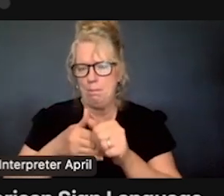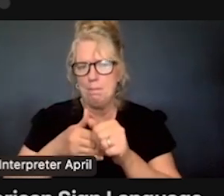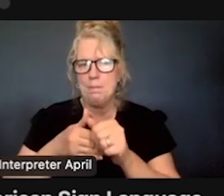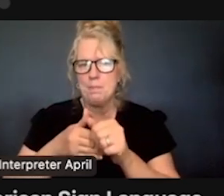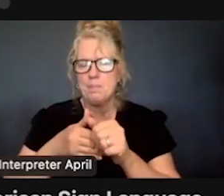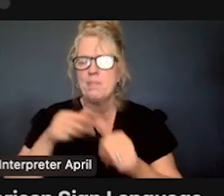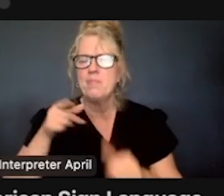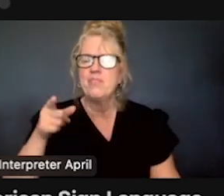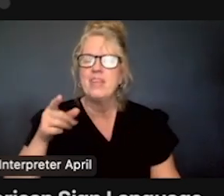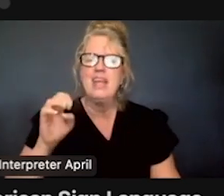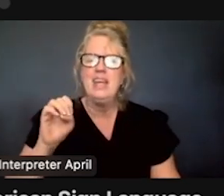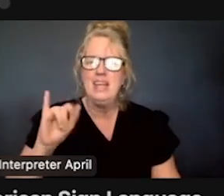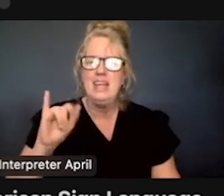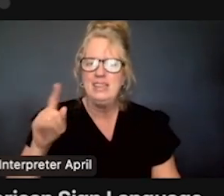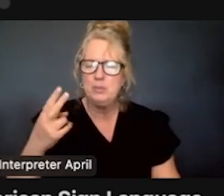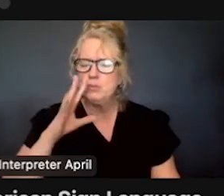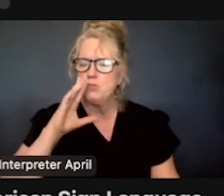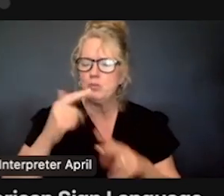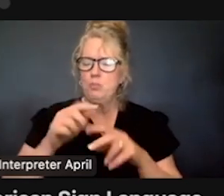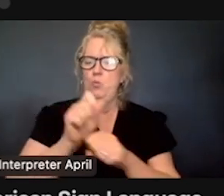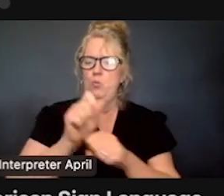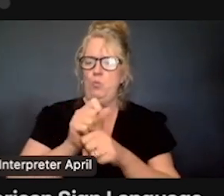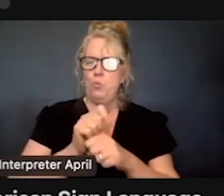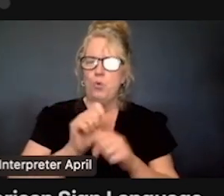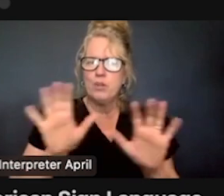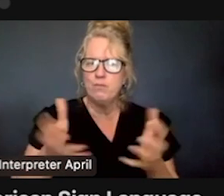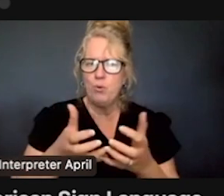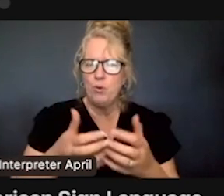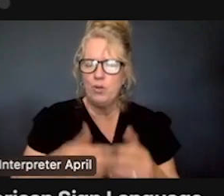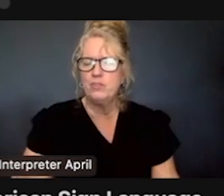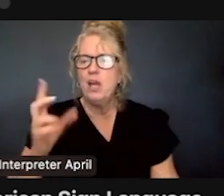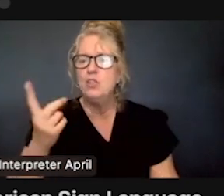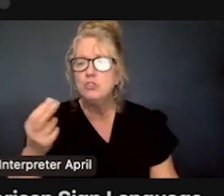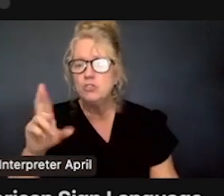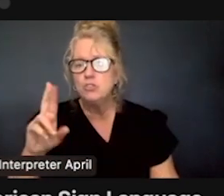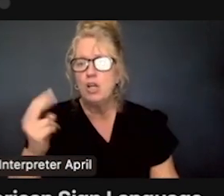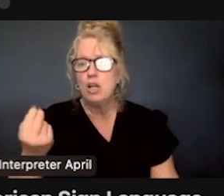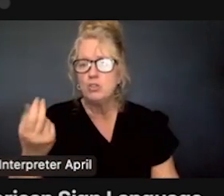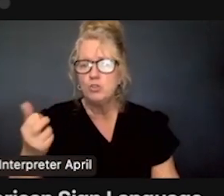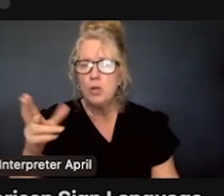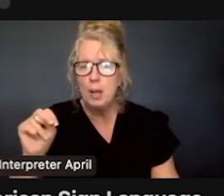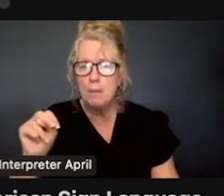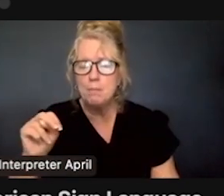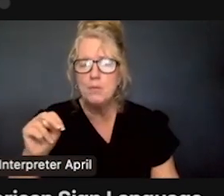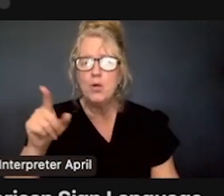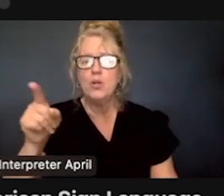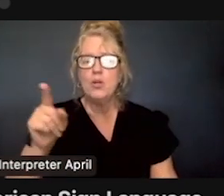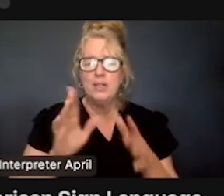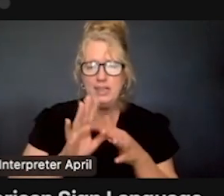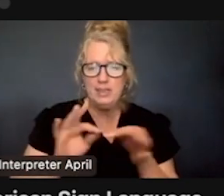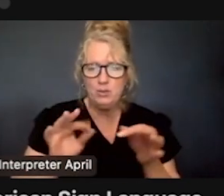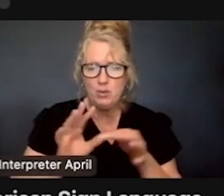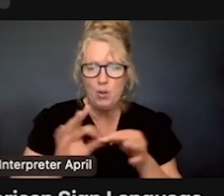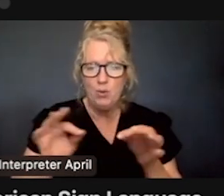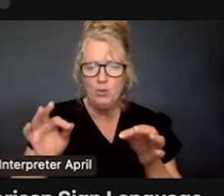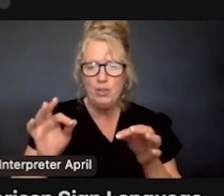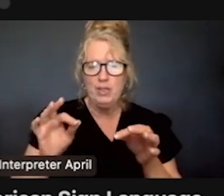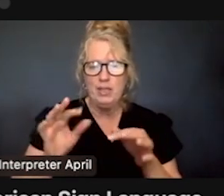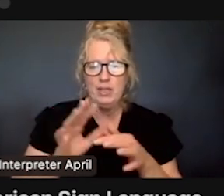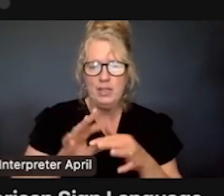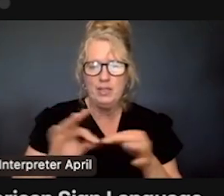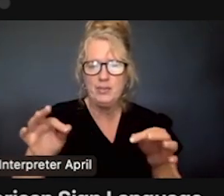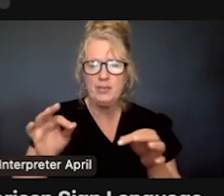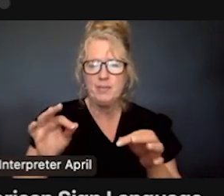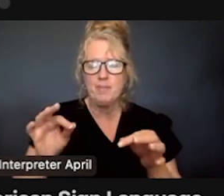Elizabeth mentioned workforce. Dr. Hepburn noted how important it is